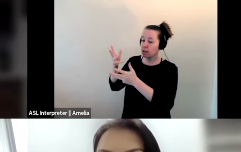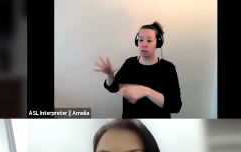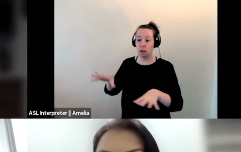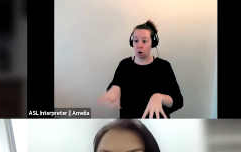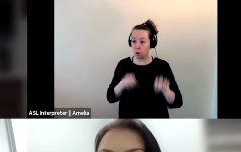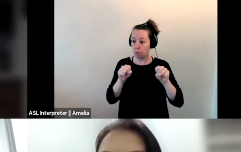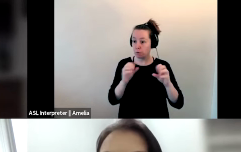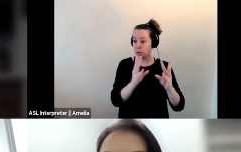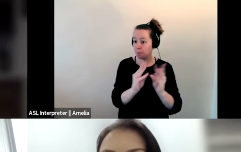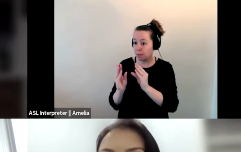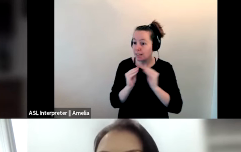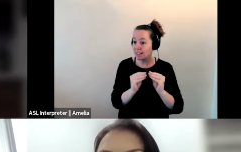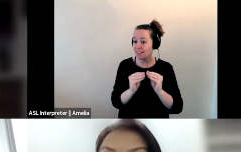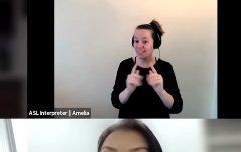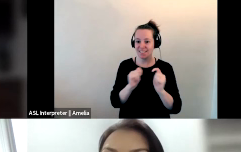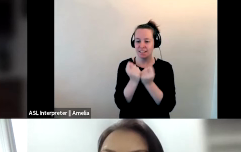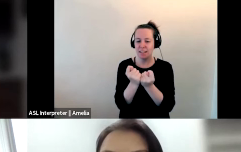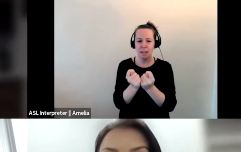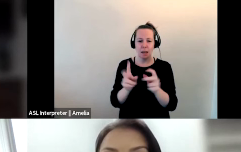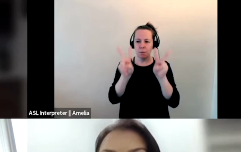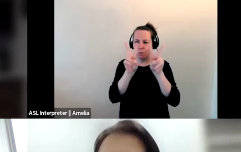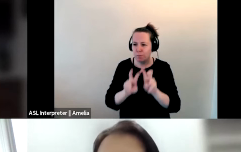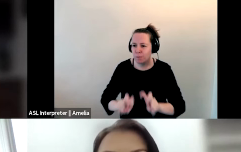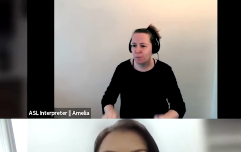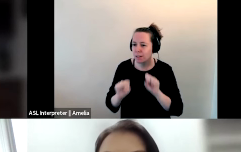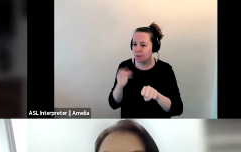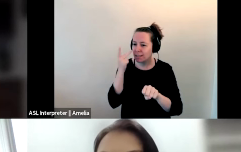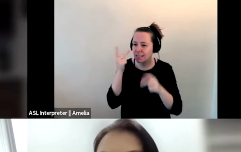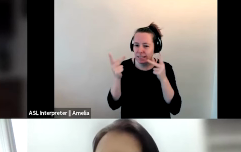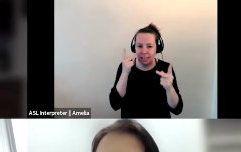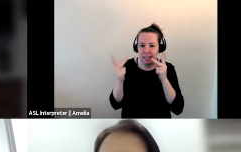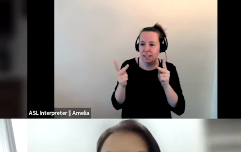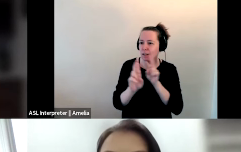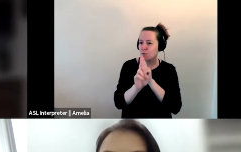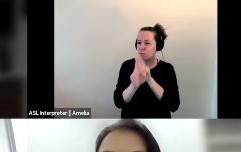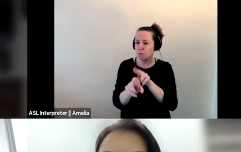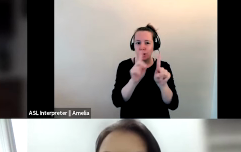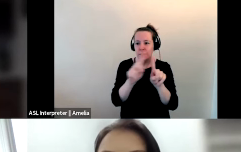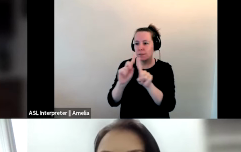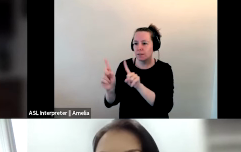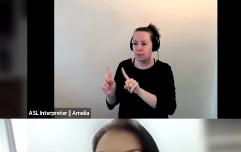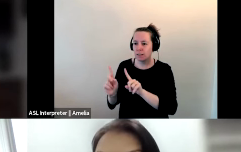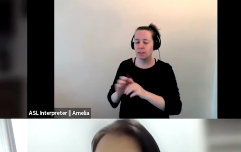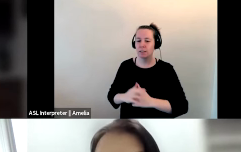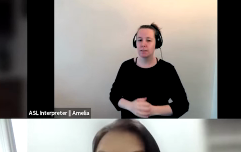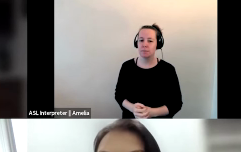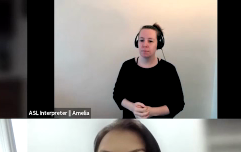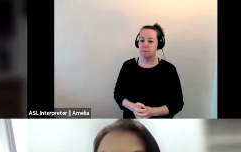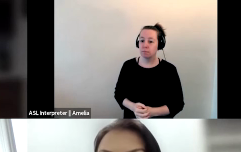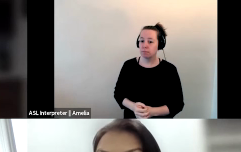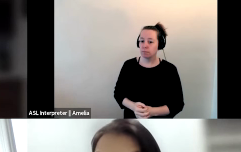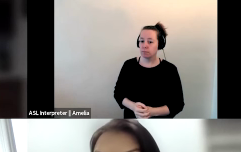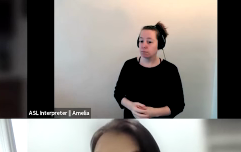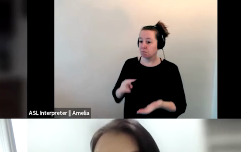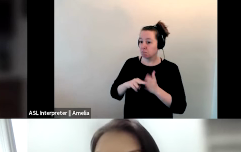meetings where we are exploring this report, the results of these reports, and applying either for individuals